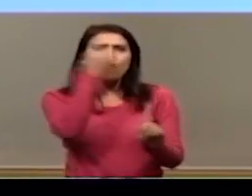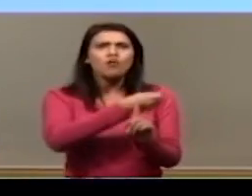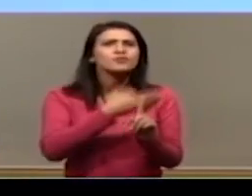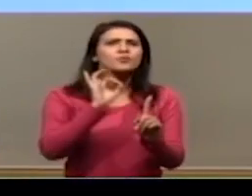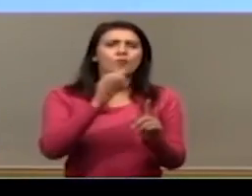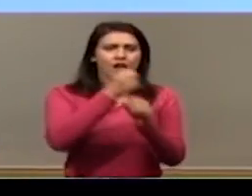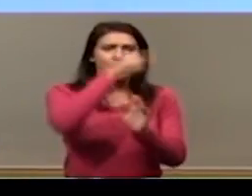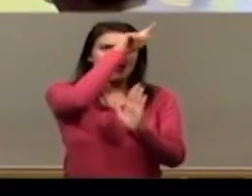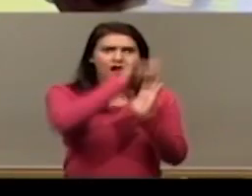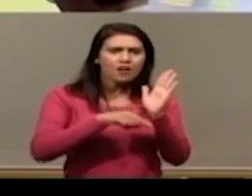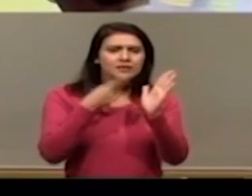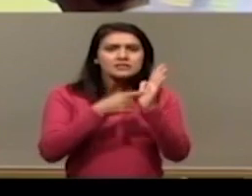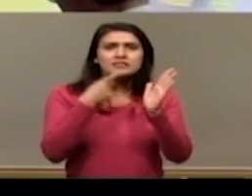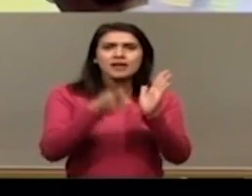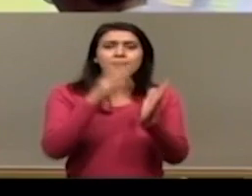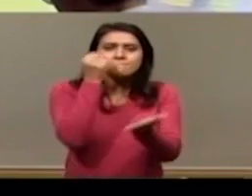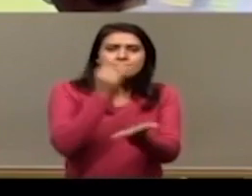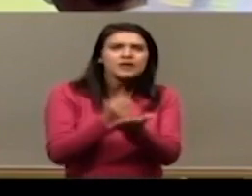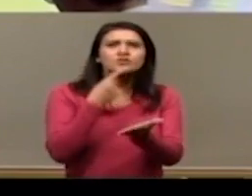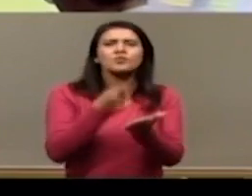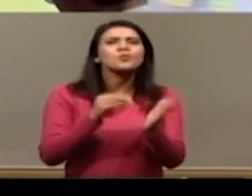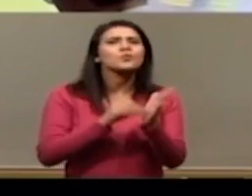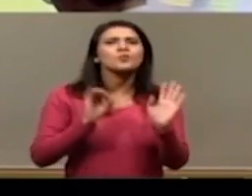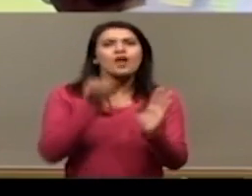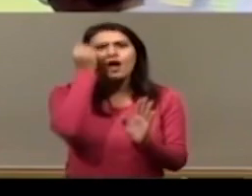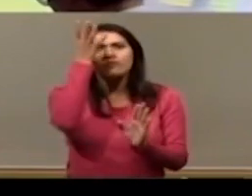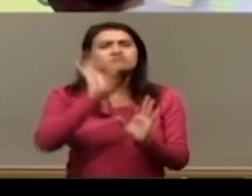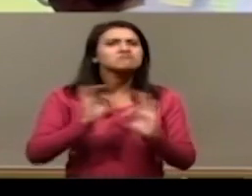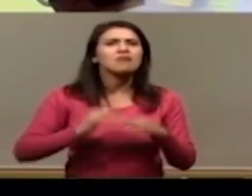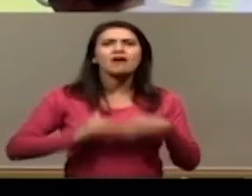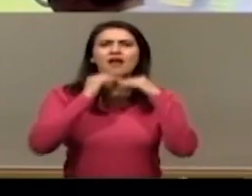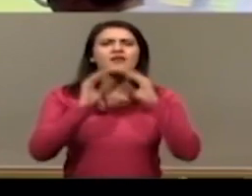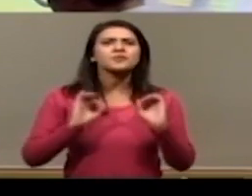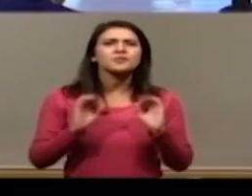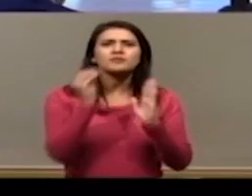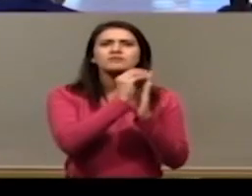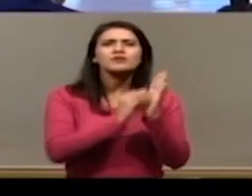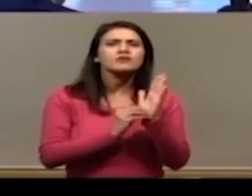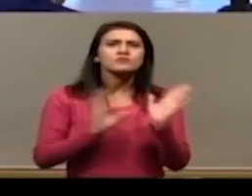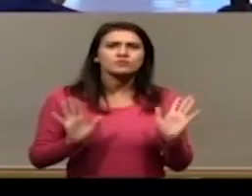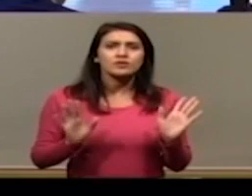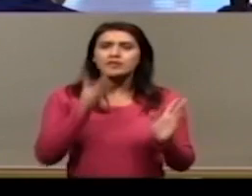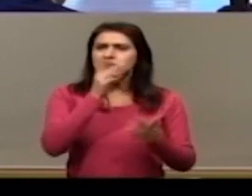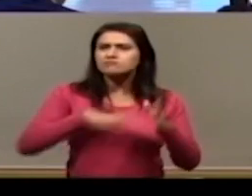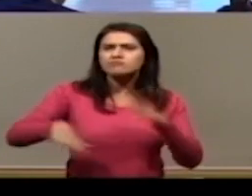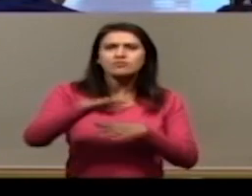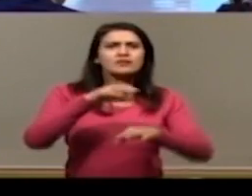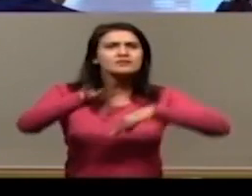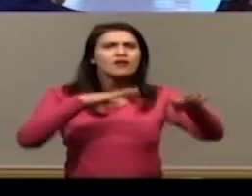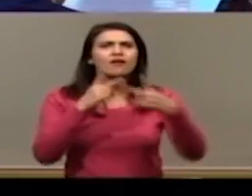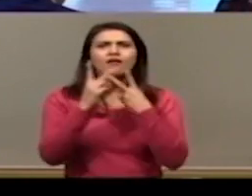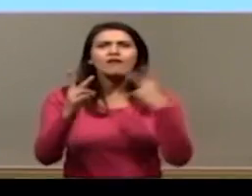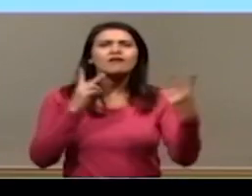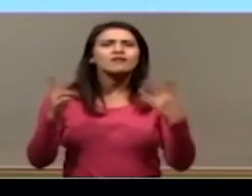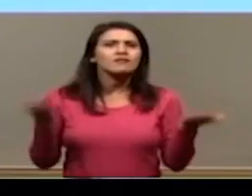know, the guidelines are not disseminated enough. There's not enough awareness. There's not enough capacity building. If you look at our cities or look at the work we do, when we